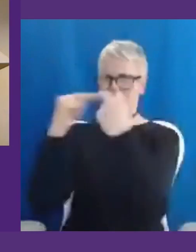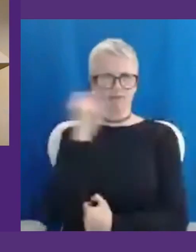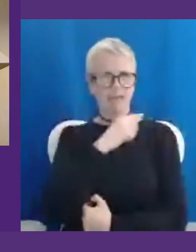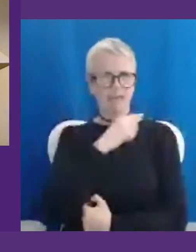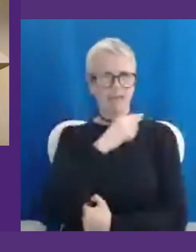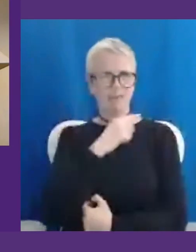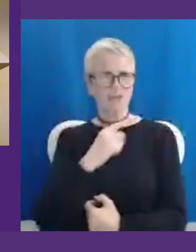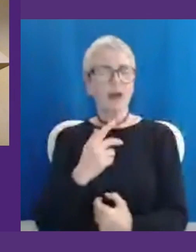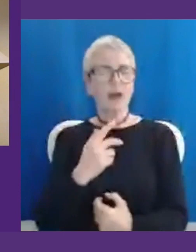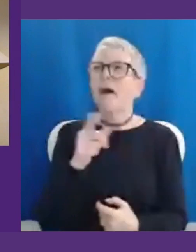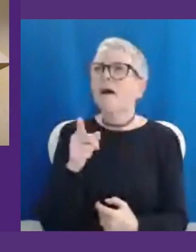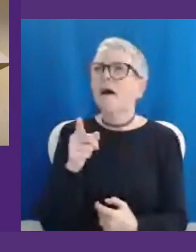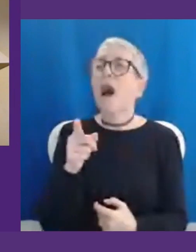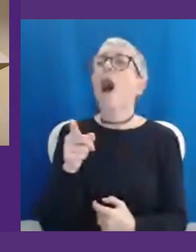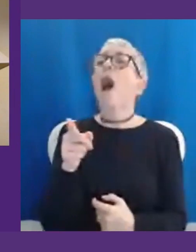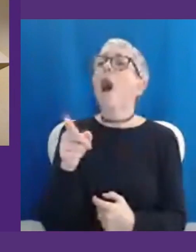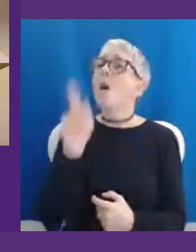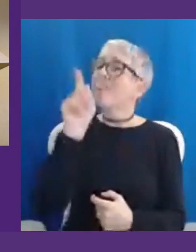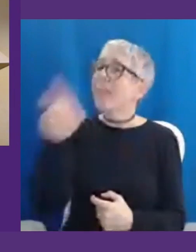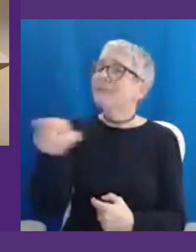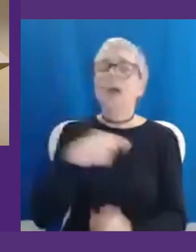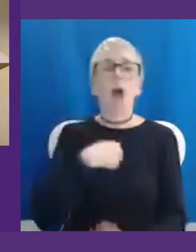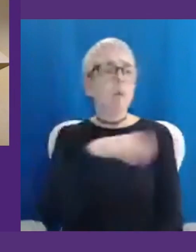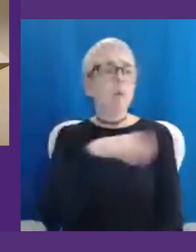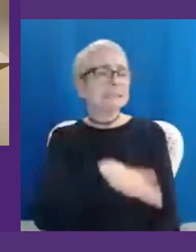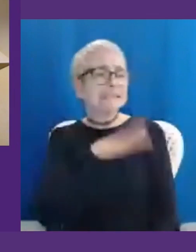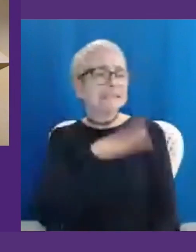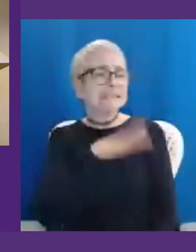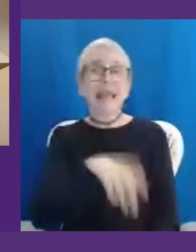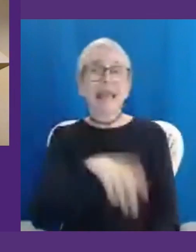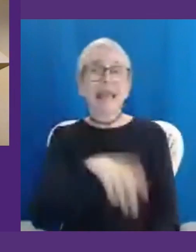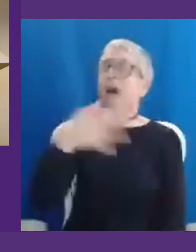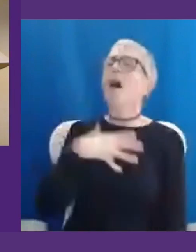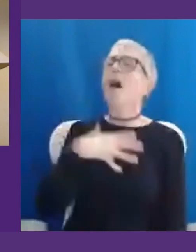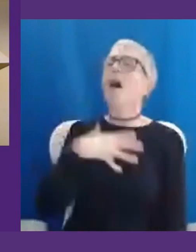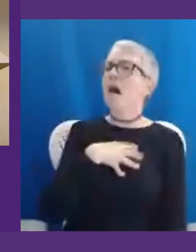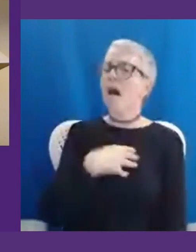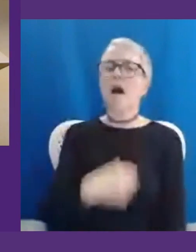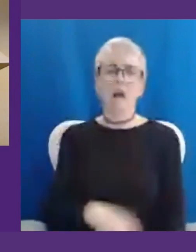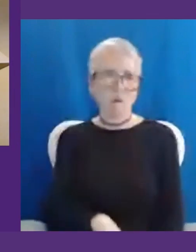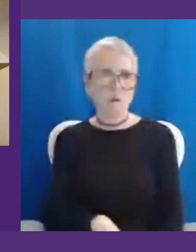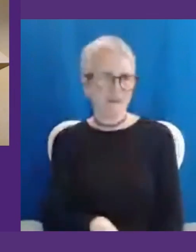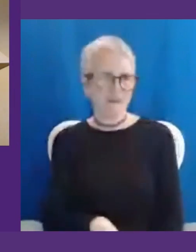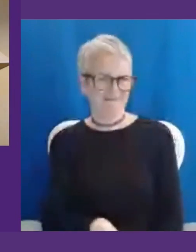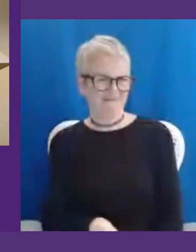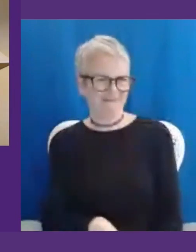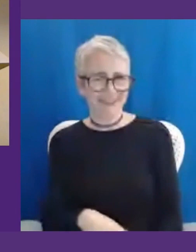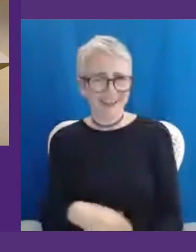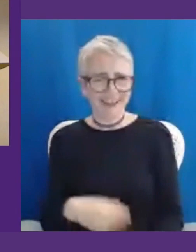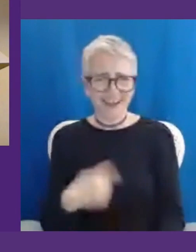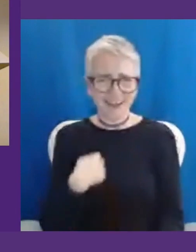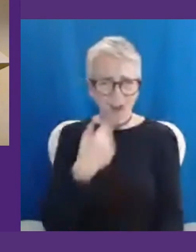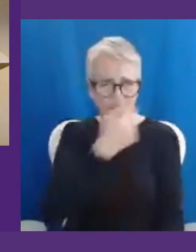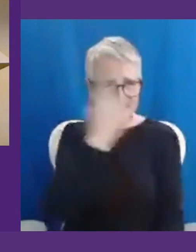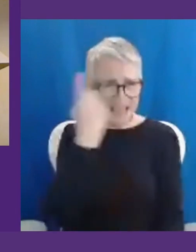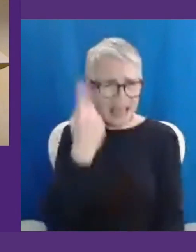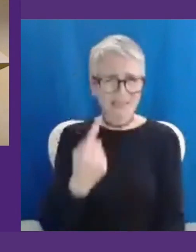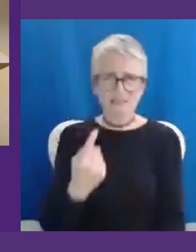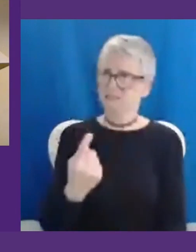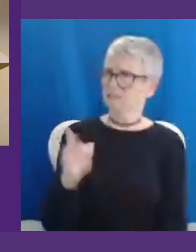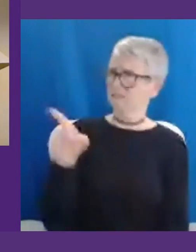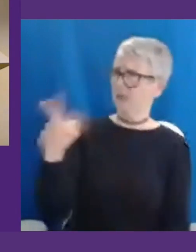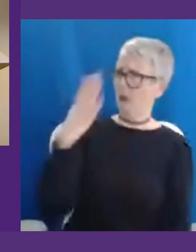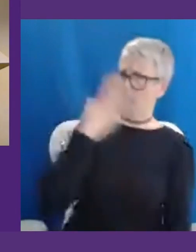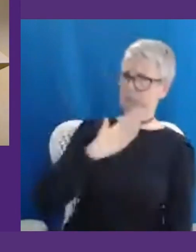Oh. And I really didn't understand how so-called mature adults